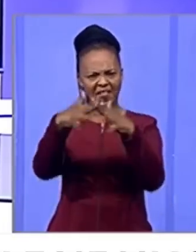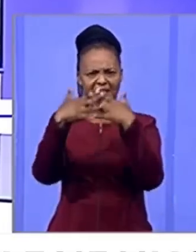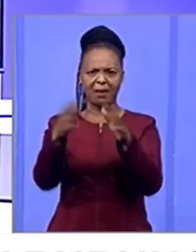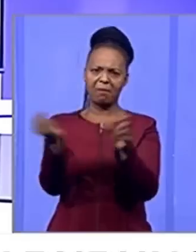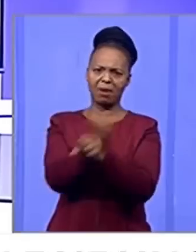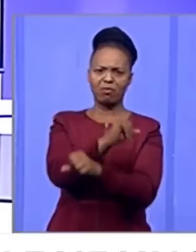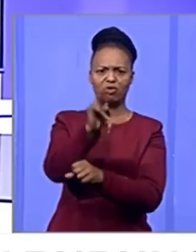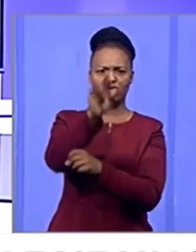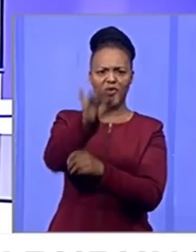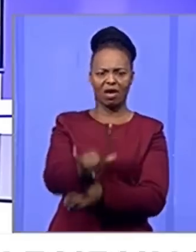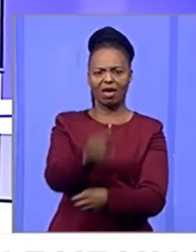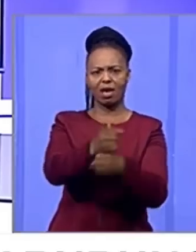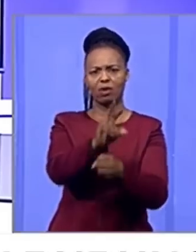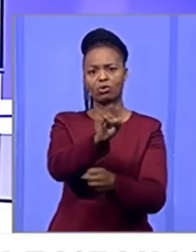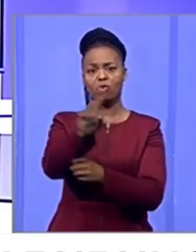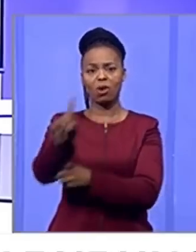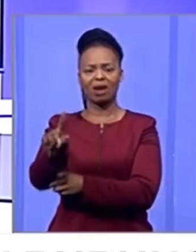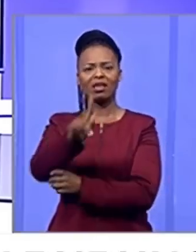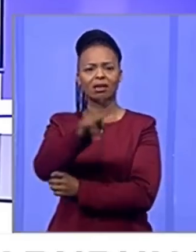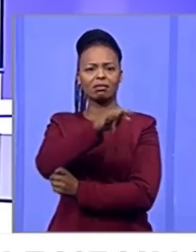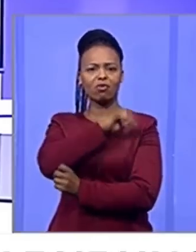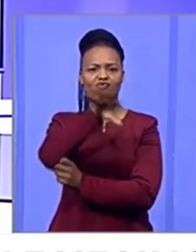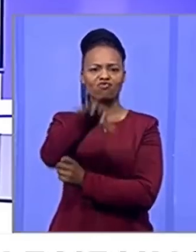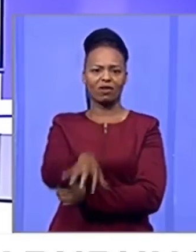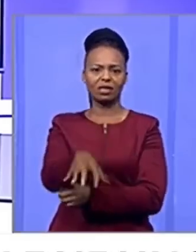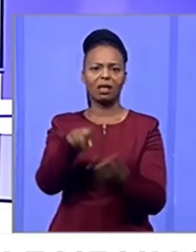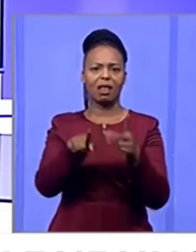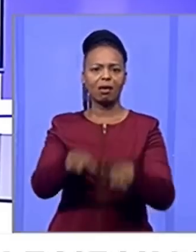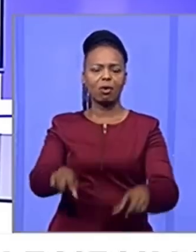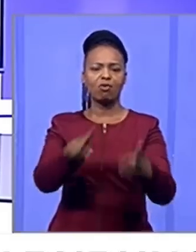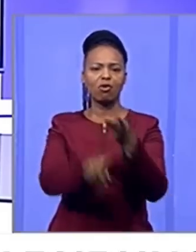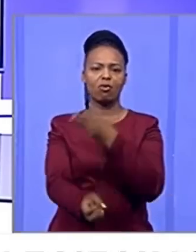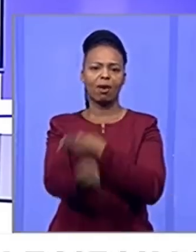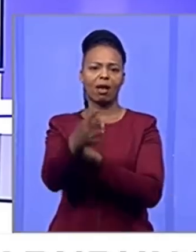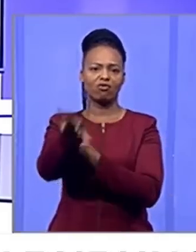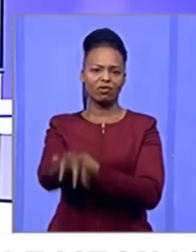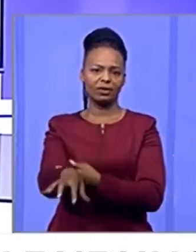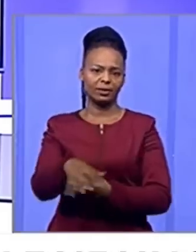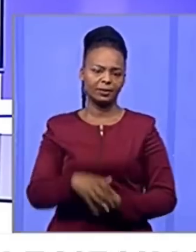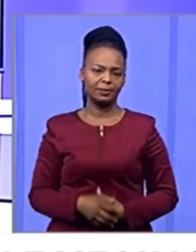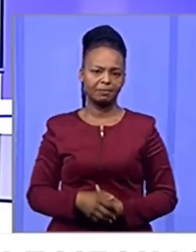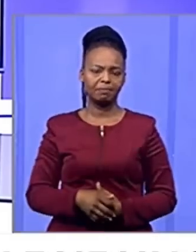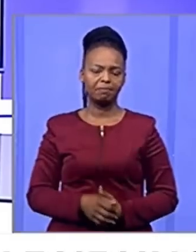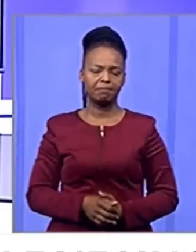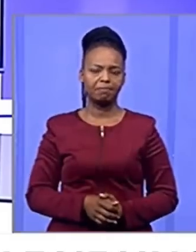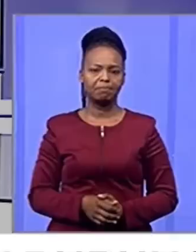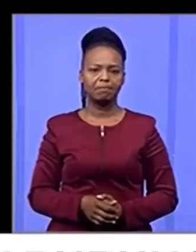July 2021 ka KwaZulu-Natal, Limpopo le Mpumalanga.